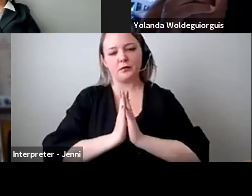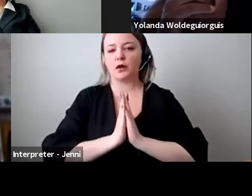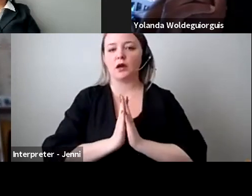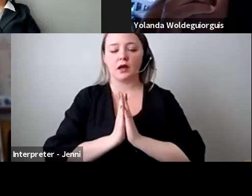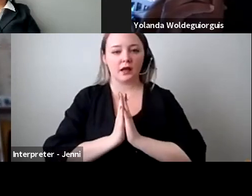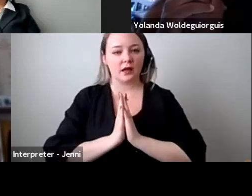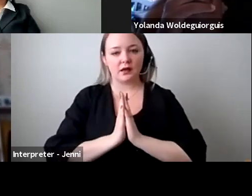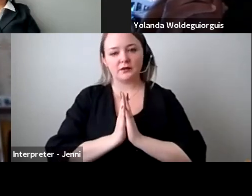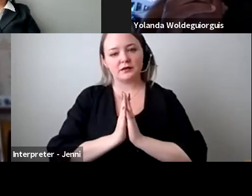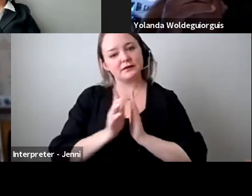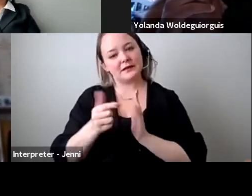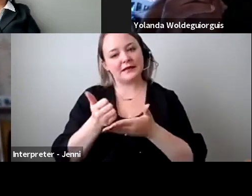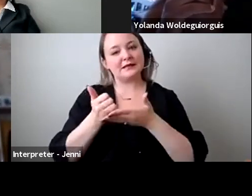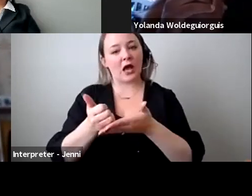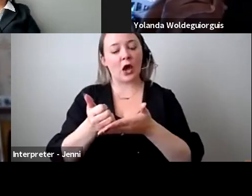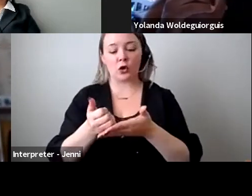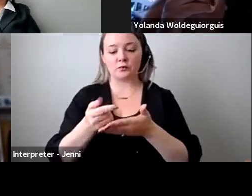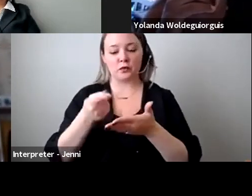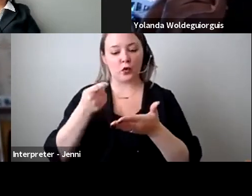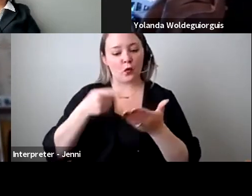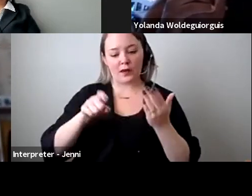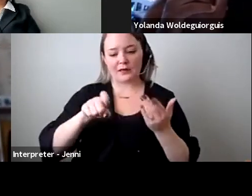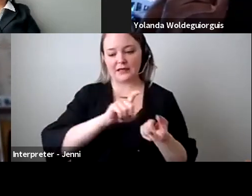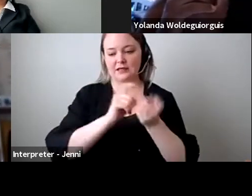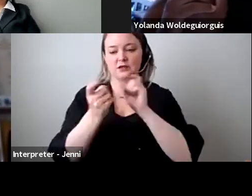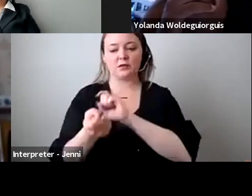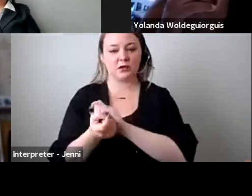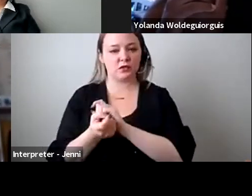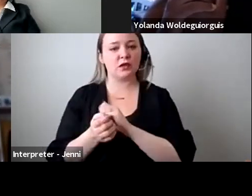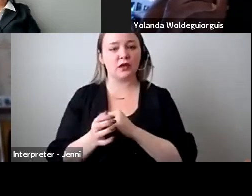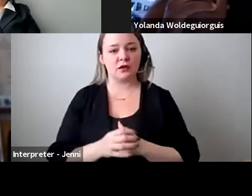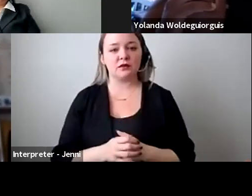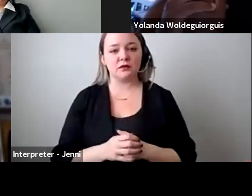the things that do need to be changed. I